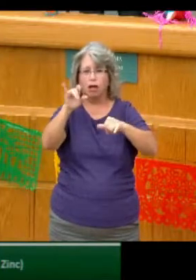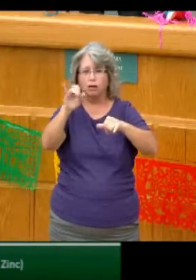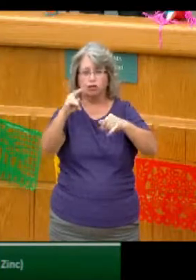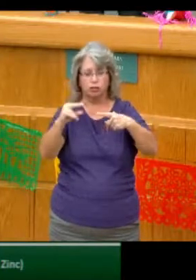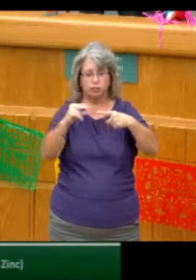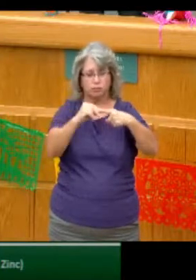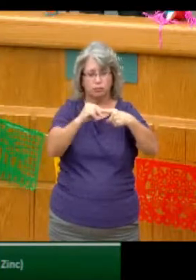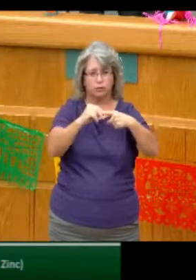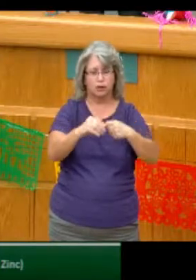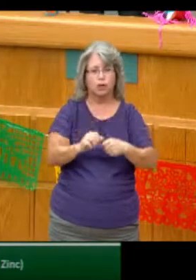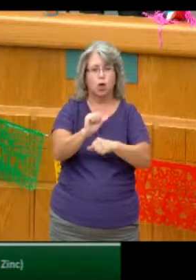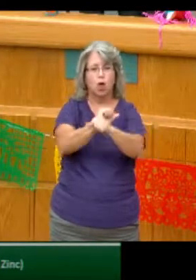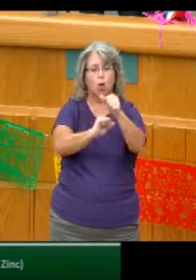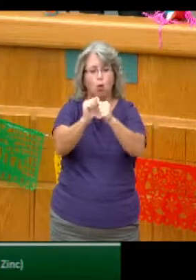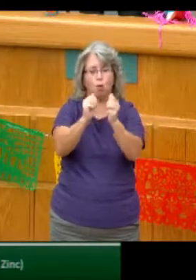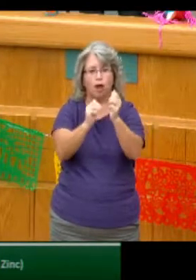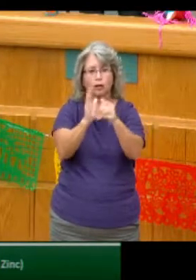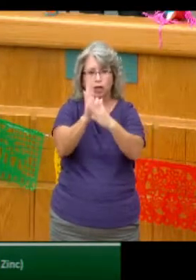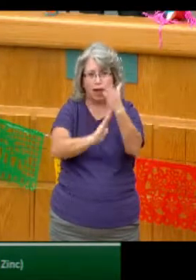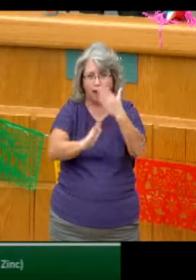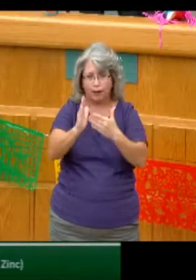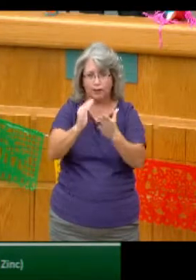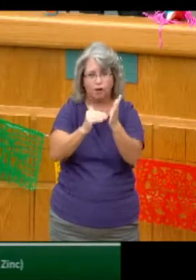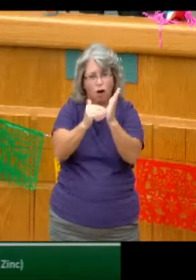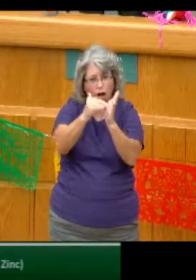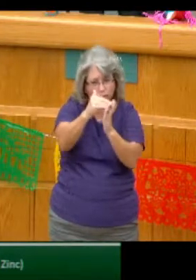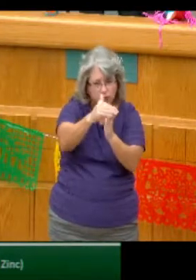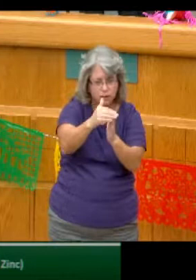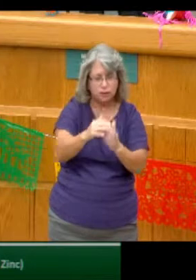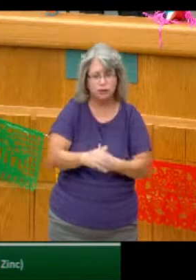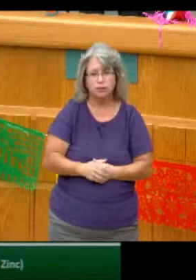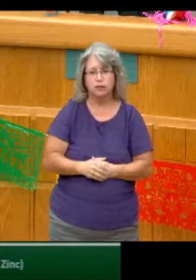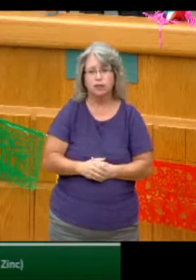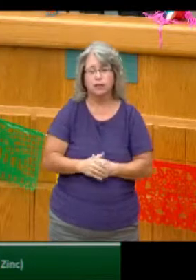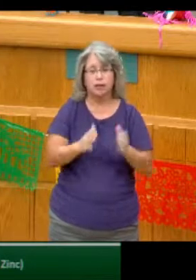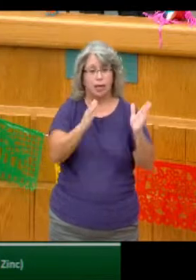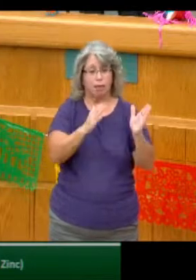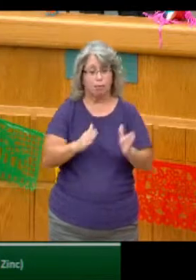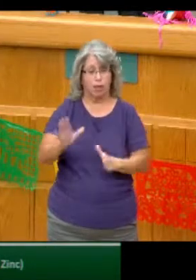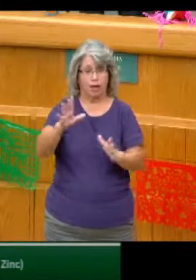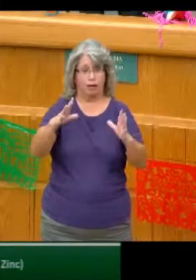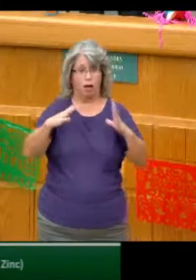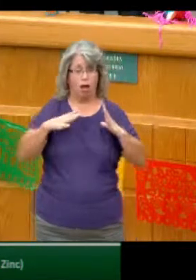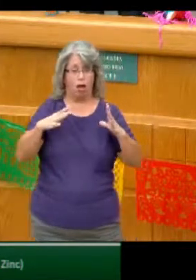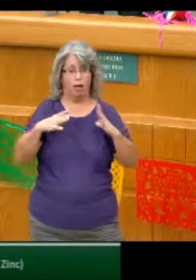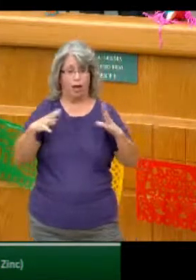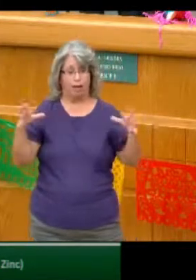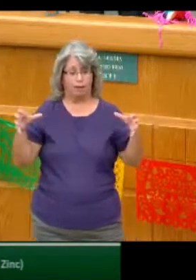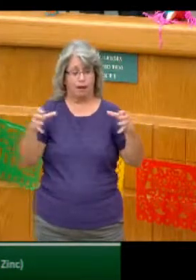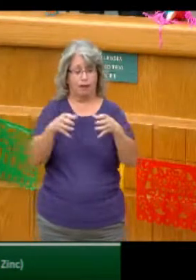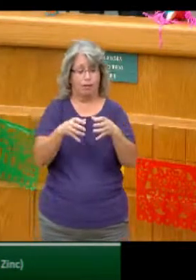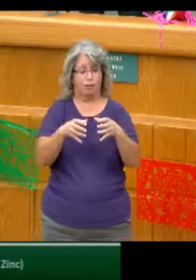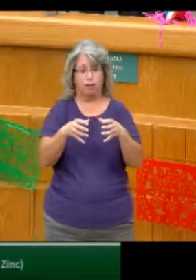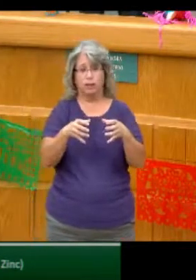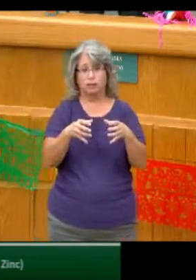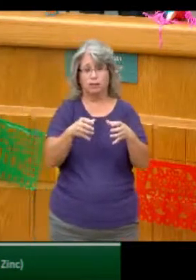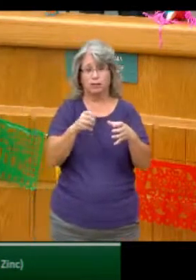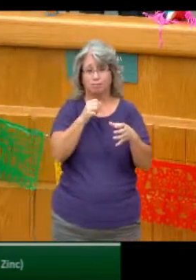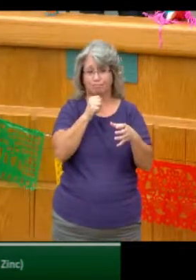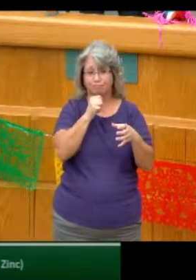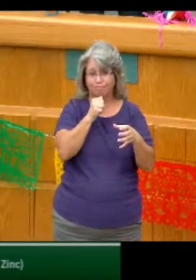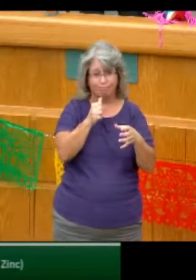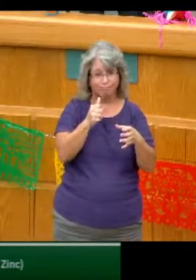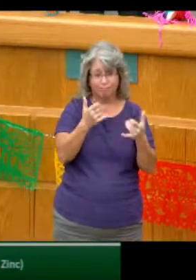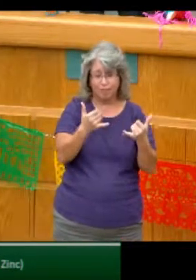them often. Plan your holiday gatherings not now and start talking about having family